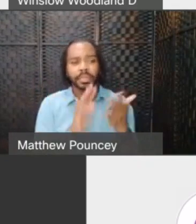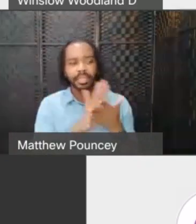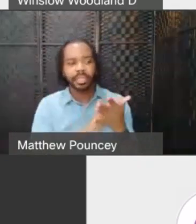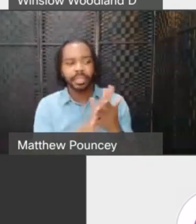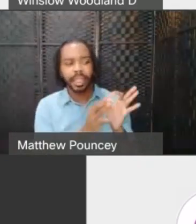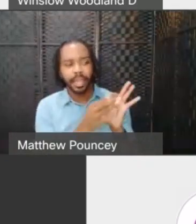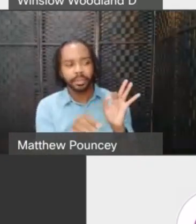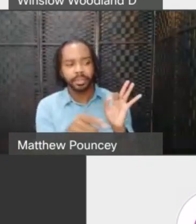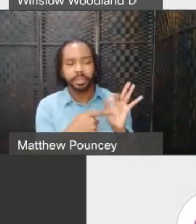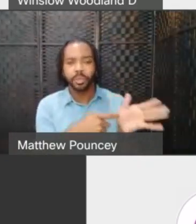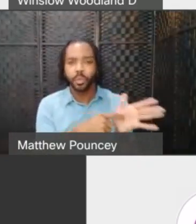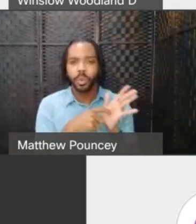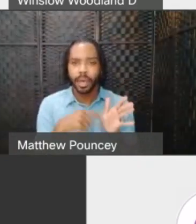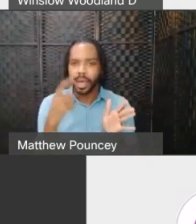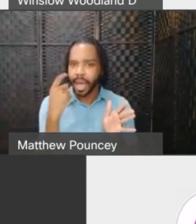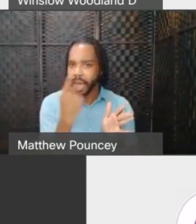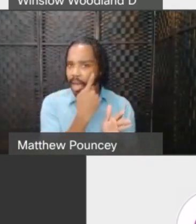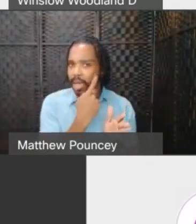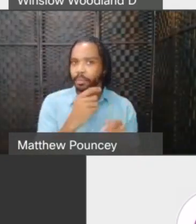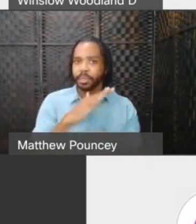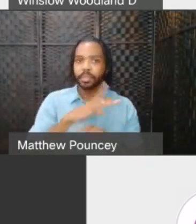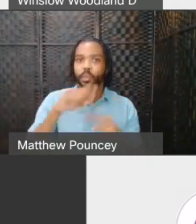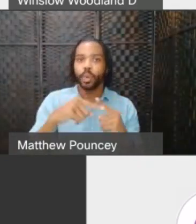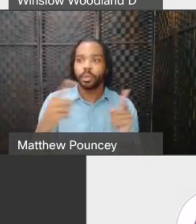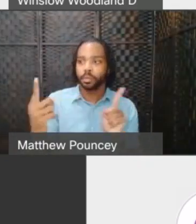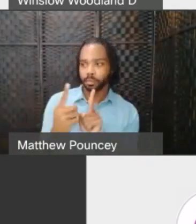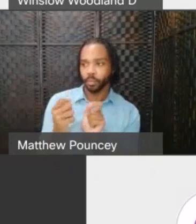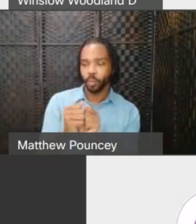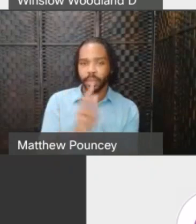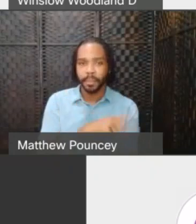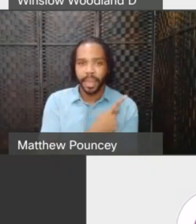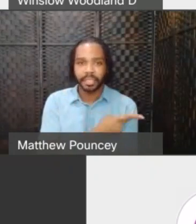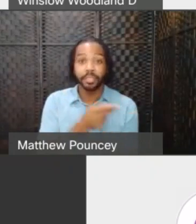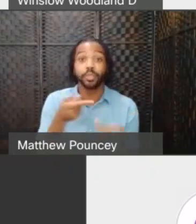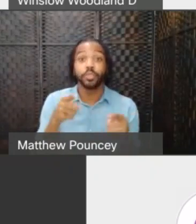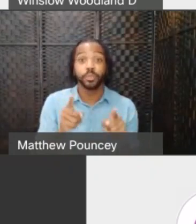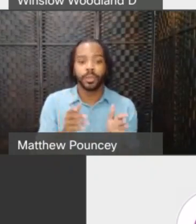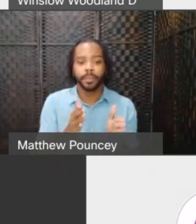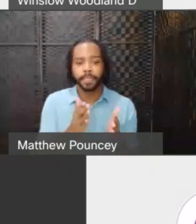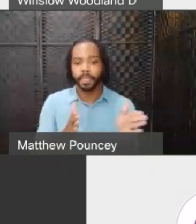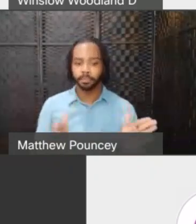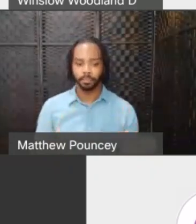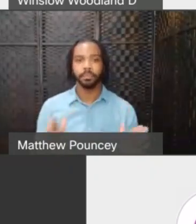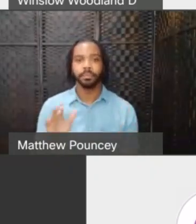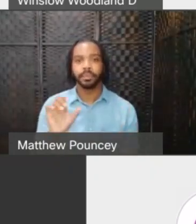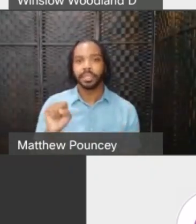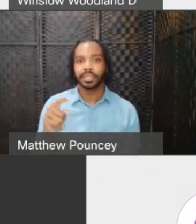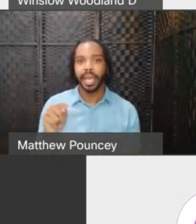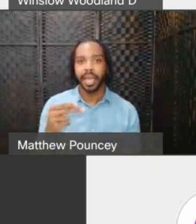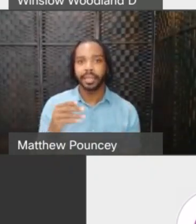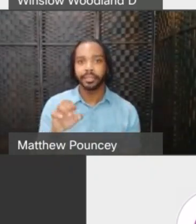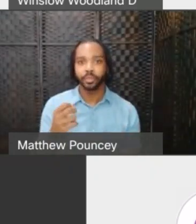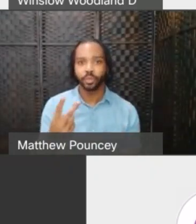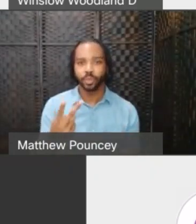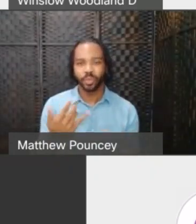eye protection during patient encounters during phase 2. As we are getting out of that phase type language, we